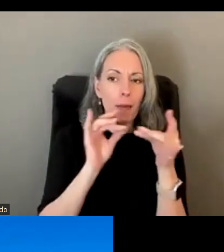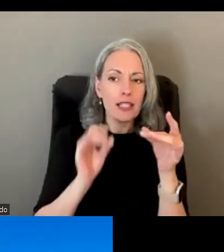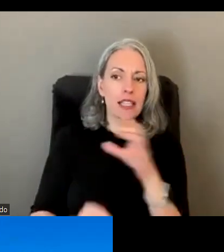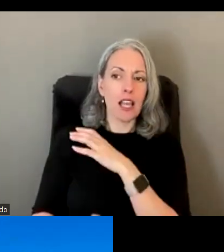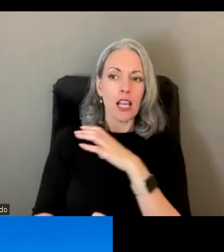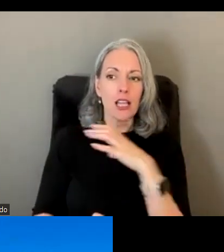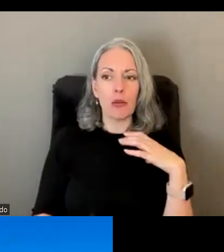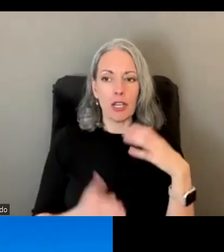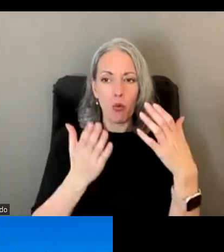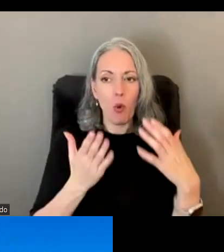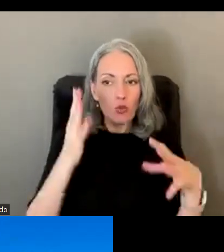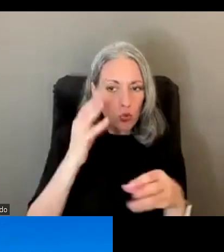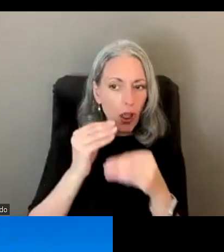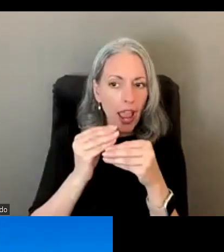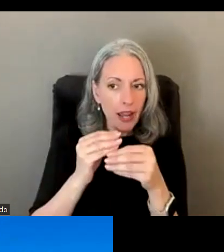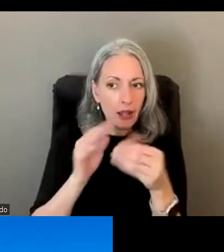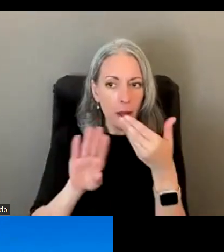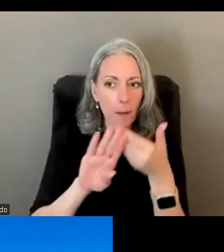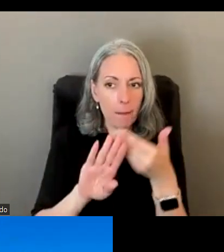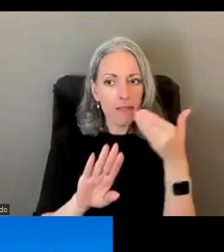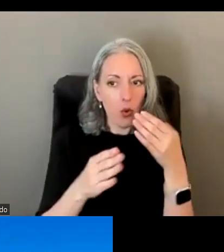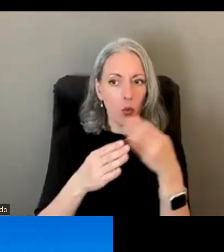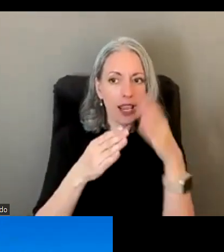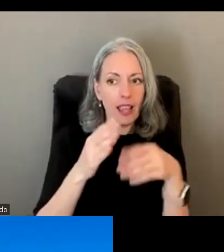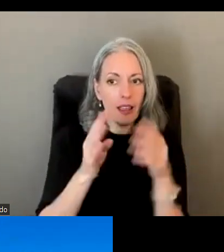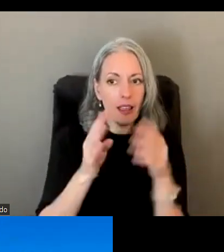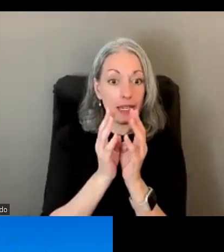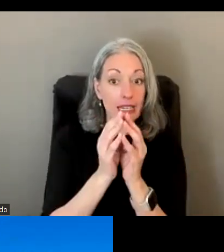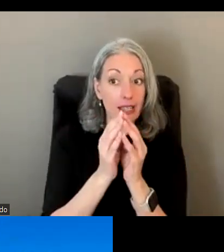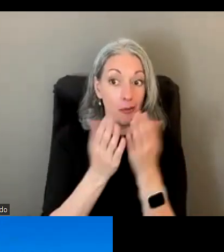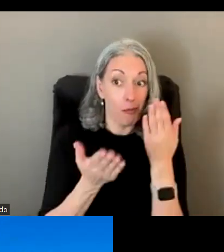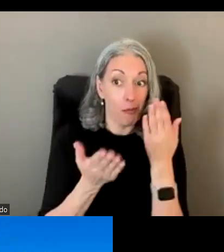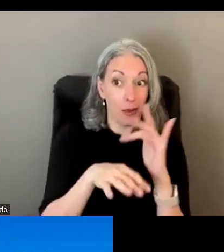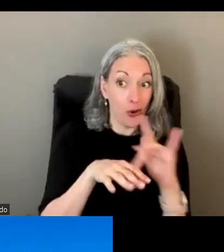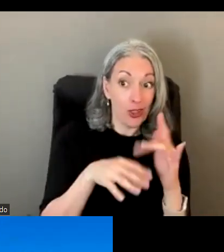today before we end our meeting, maybe even a few minutes early?